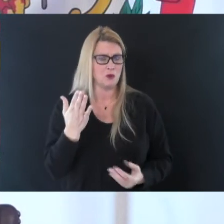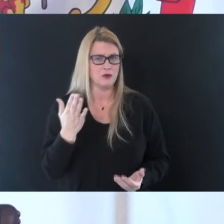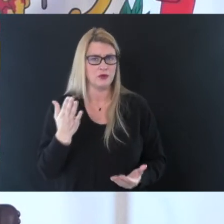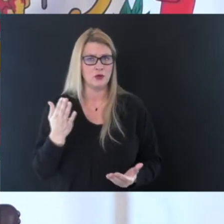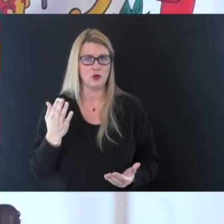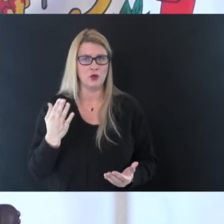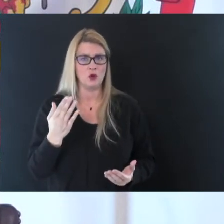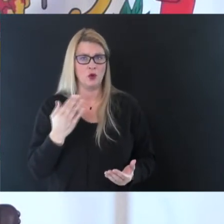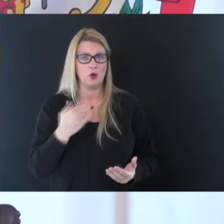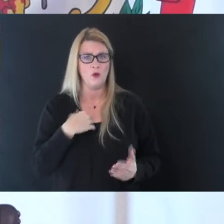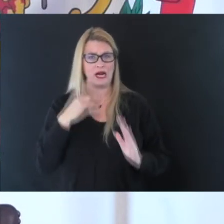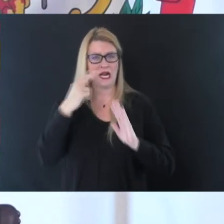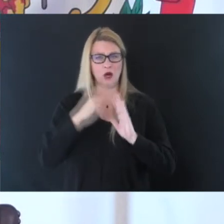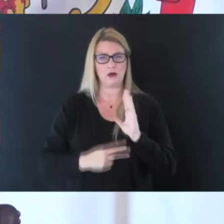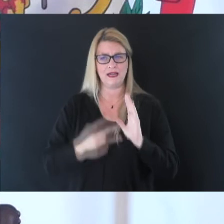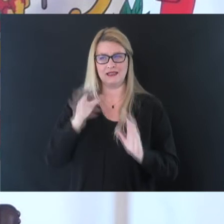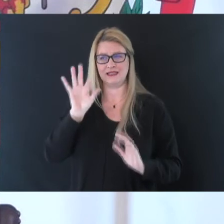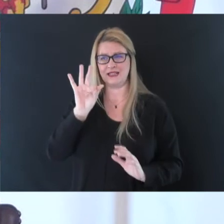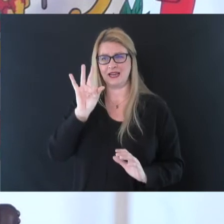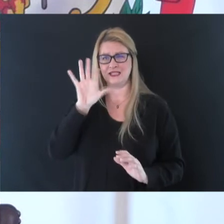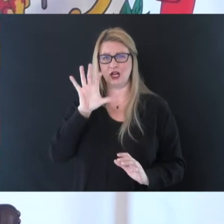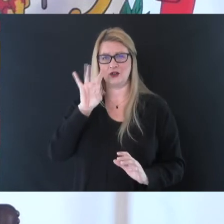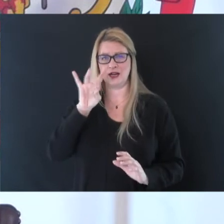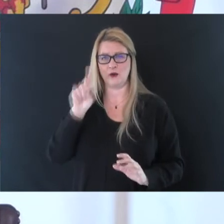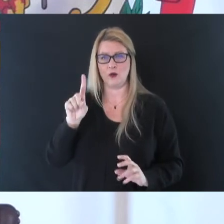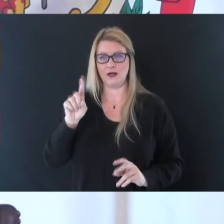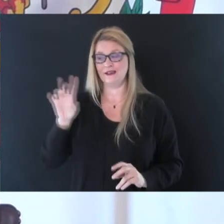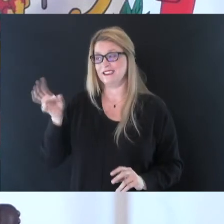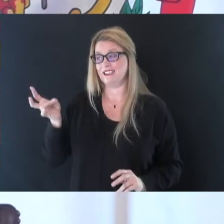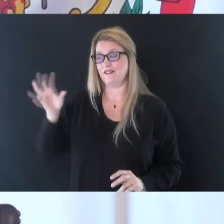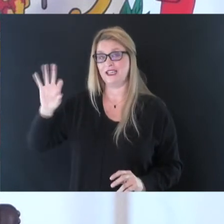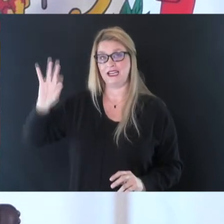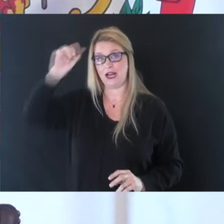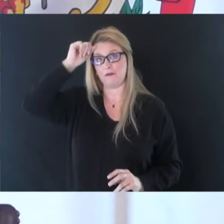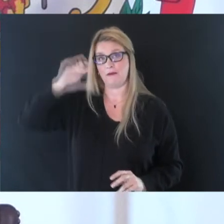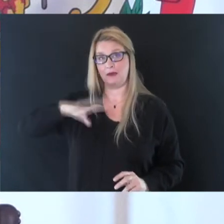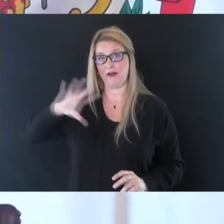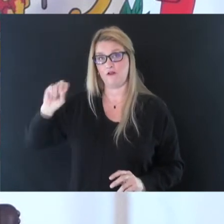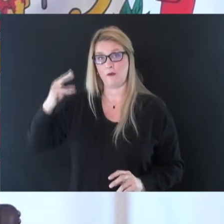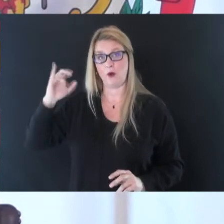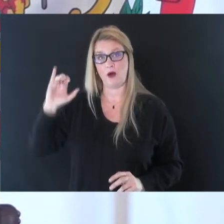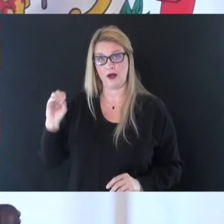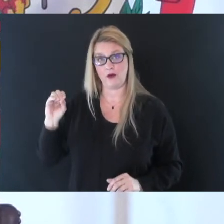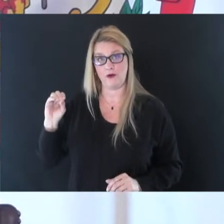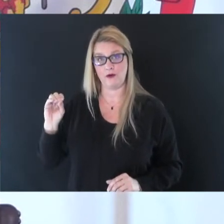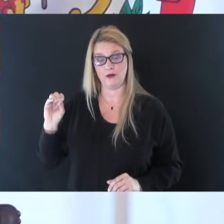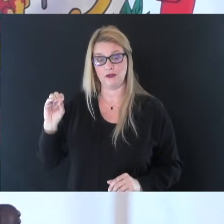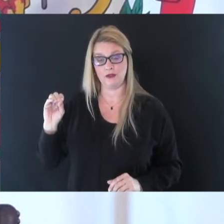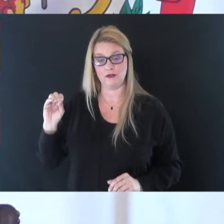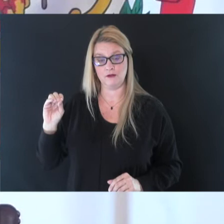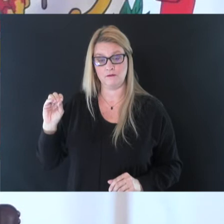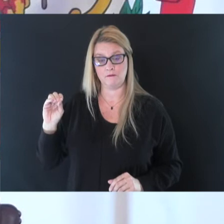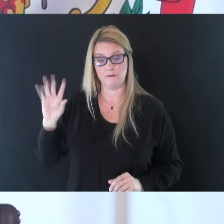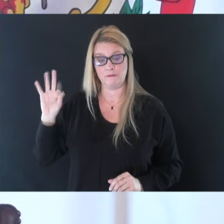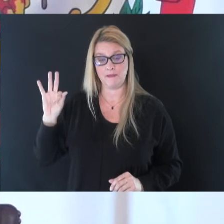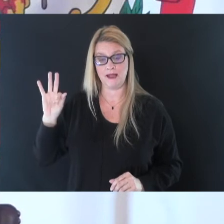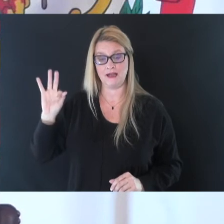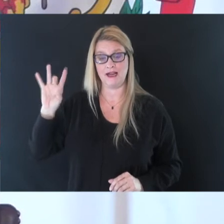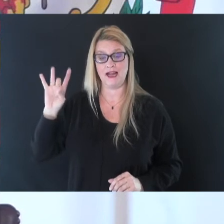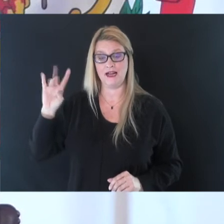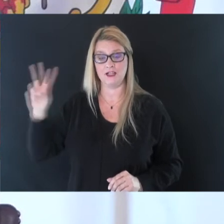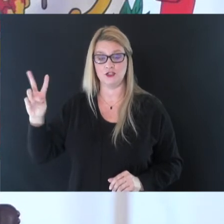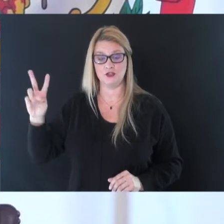read the 1981st death, it was a 79-year-old male from Ohio County. The